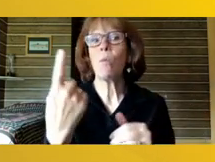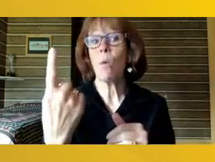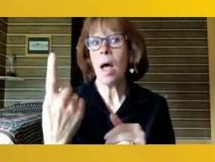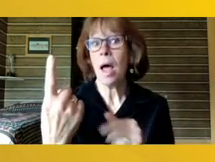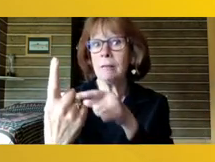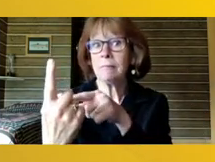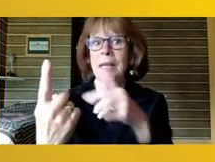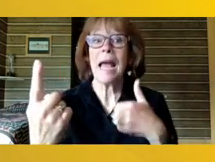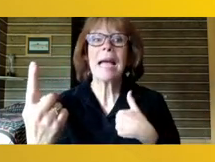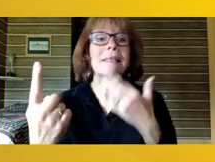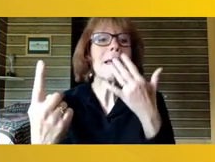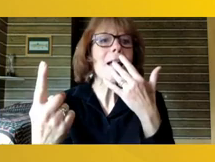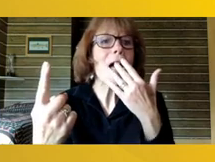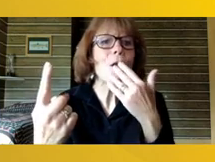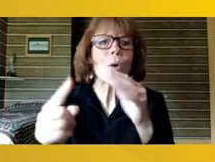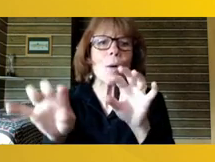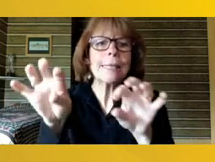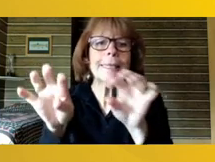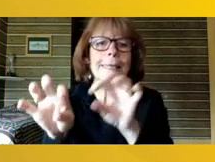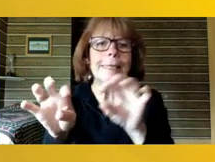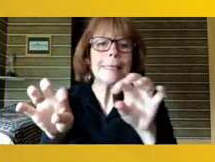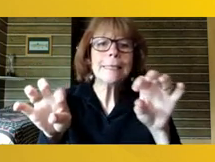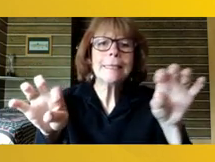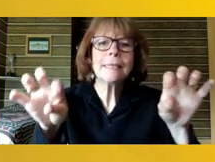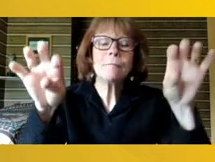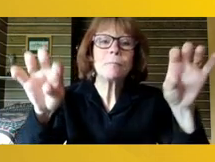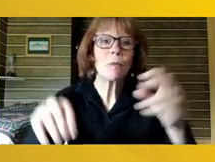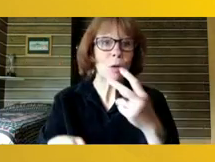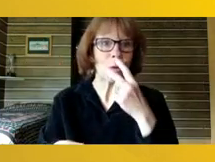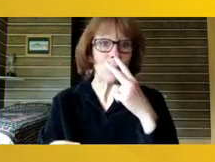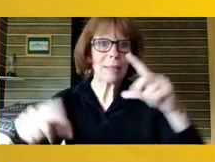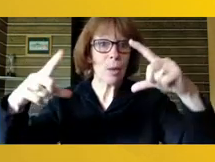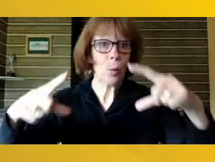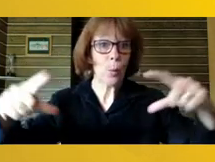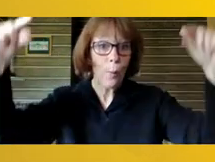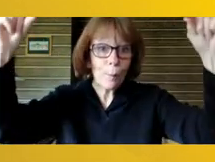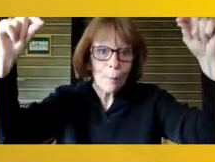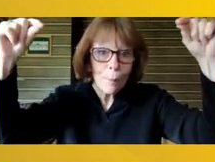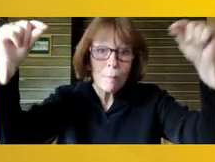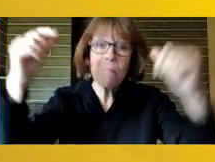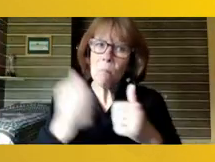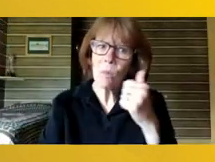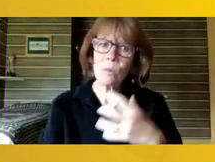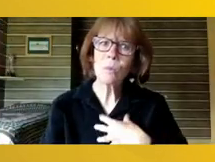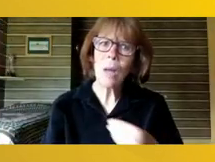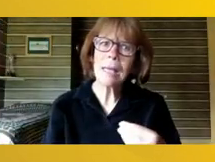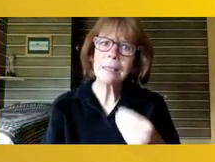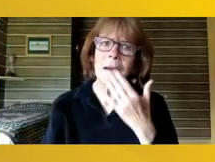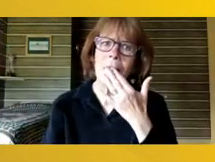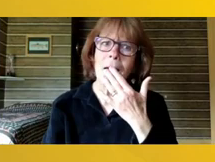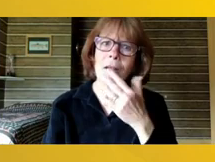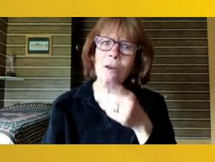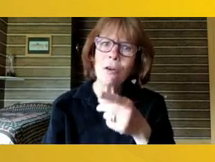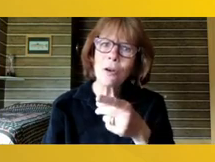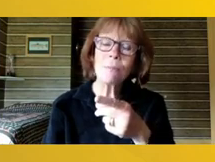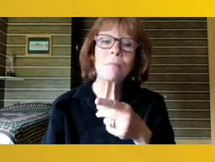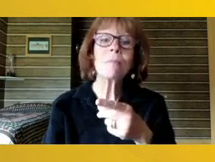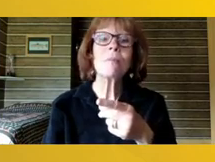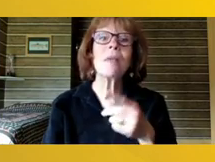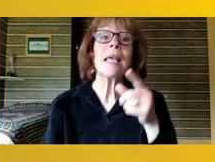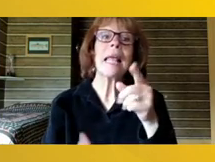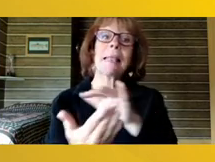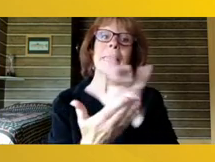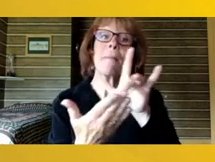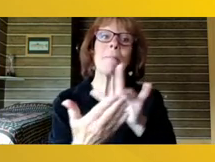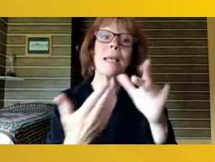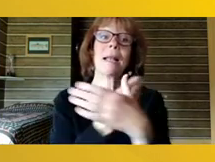coloration pattern. So you can see that along the tips, it's a majority of white coloration, whereas in the center of the tail,